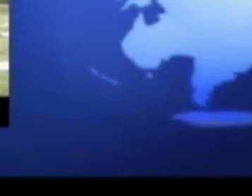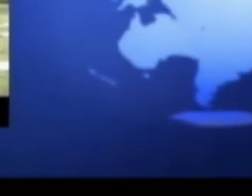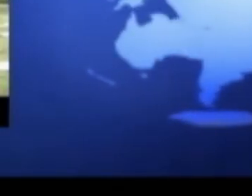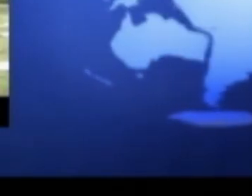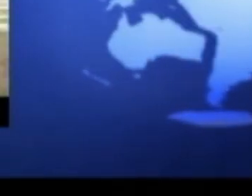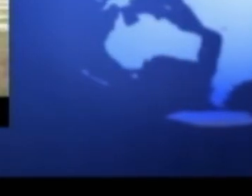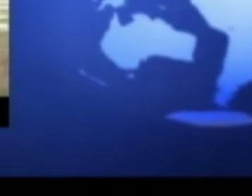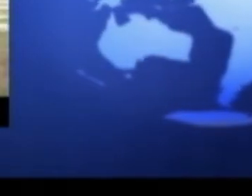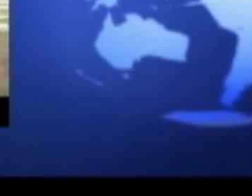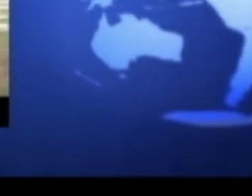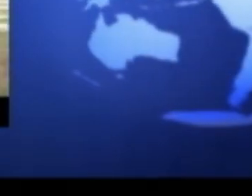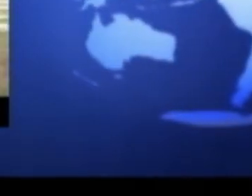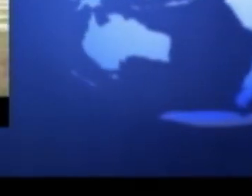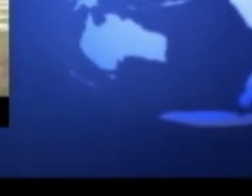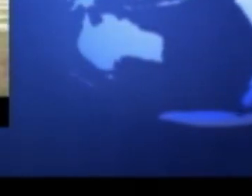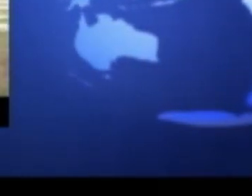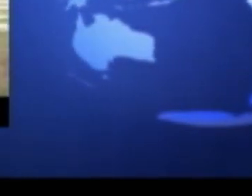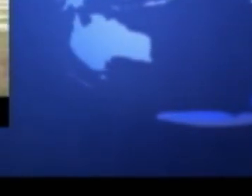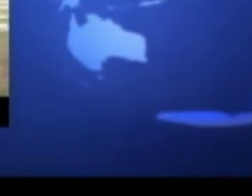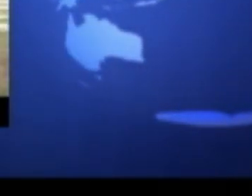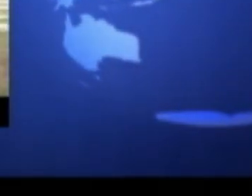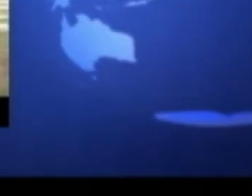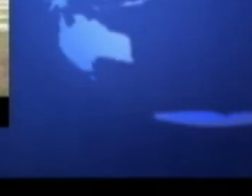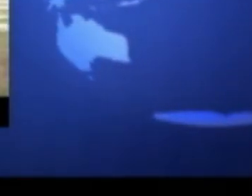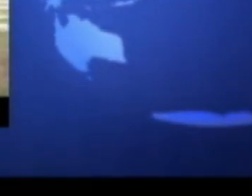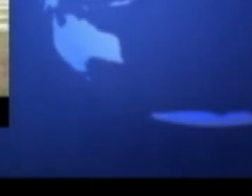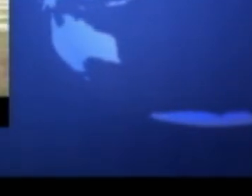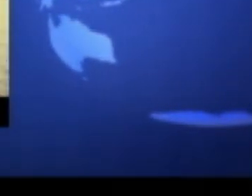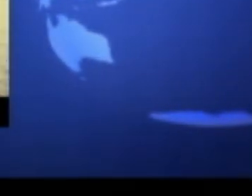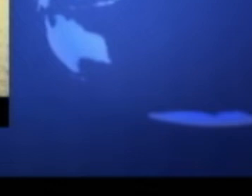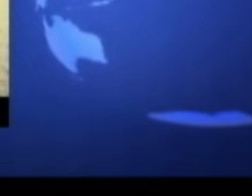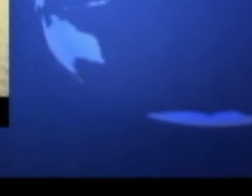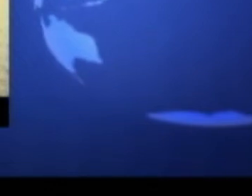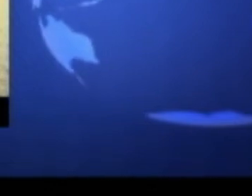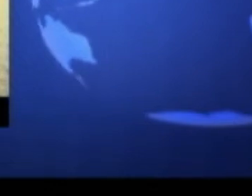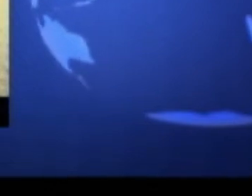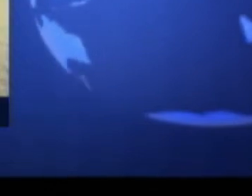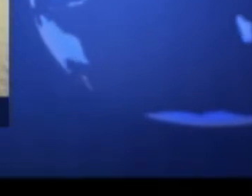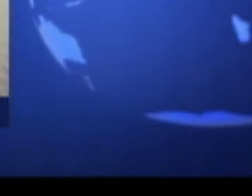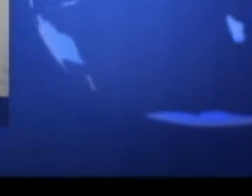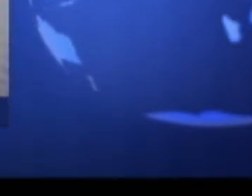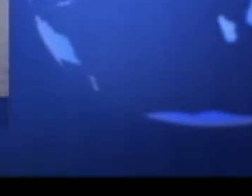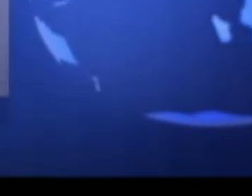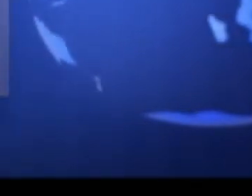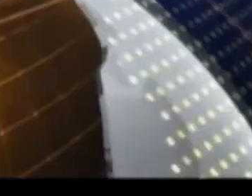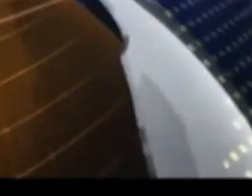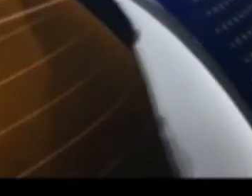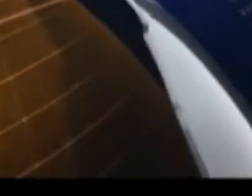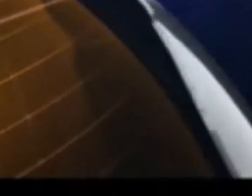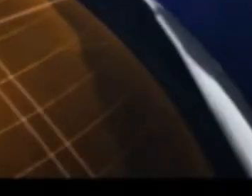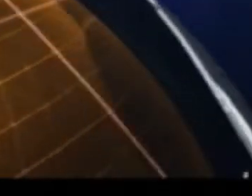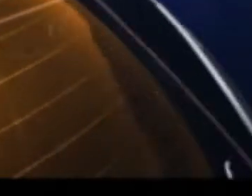Plus, Nigerian Air Force late Tolulokpe combat helicopter pilot goes home.